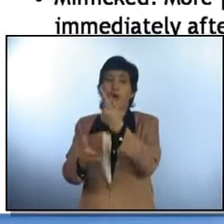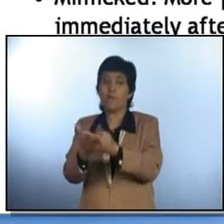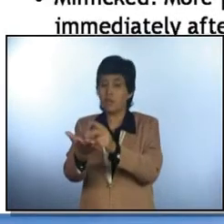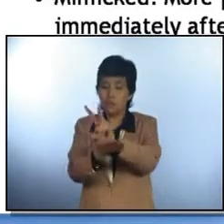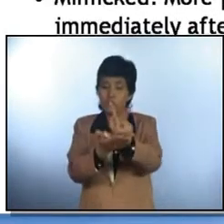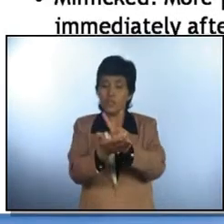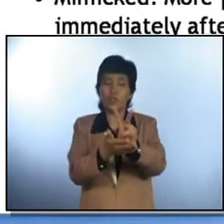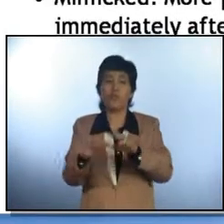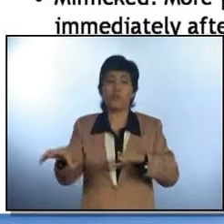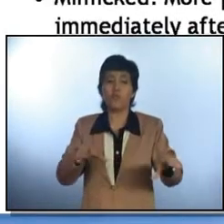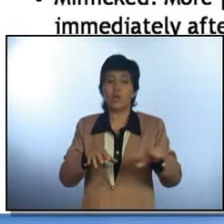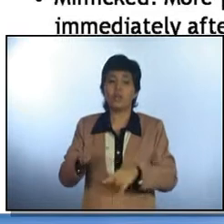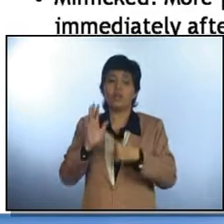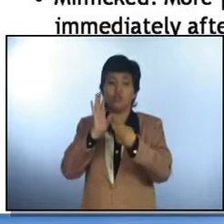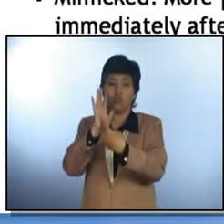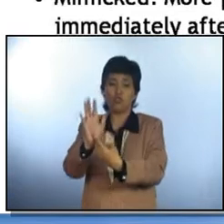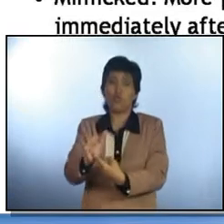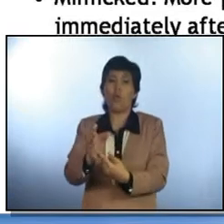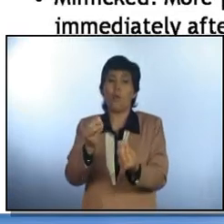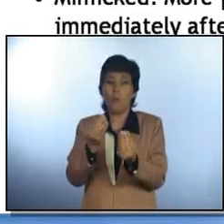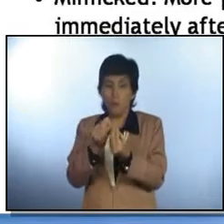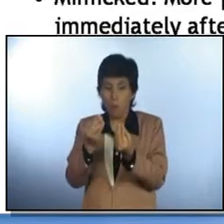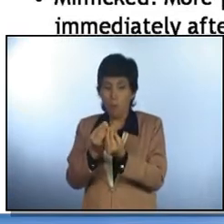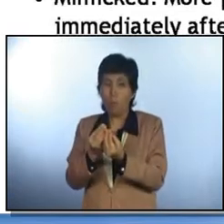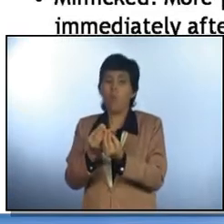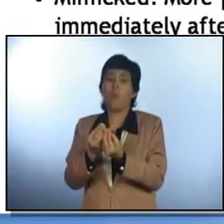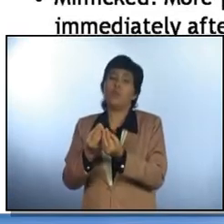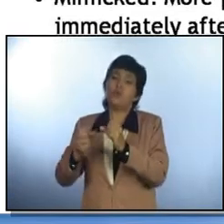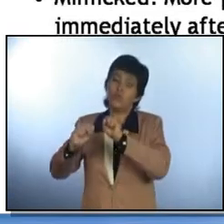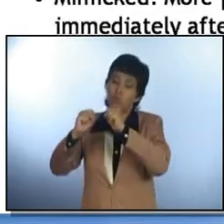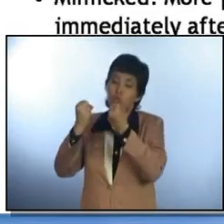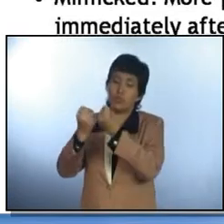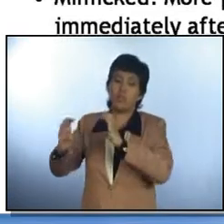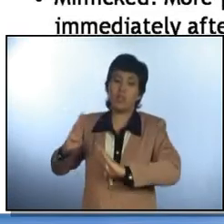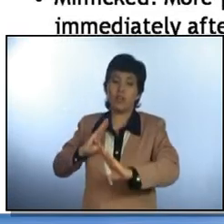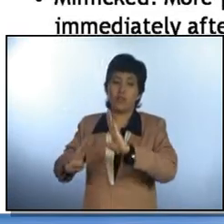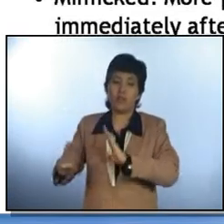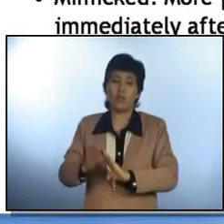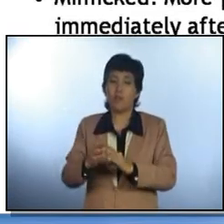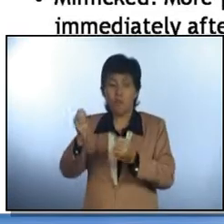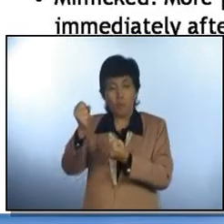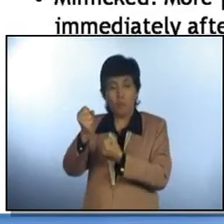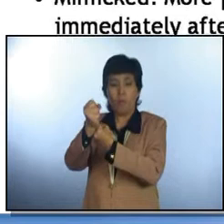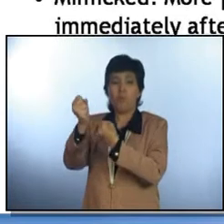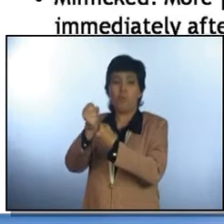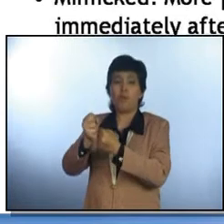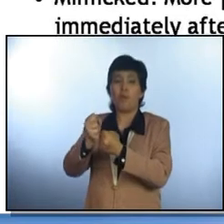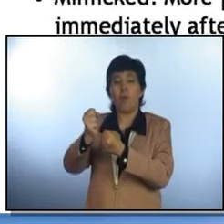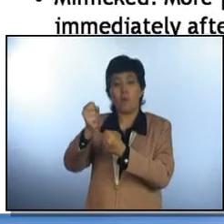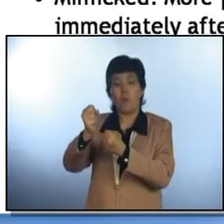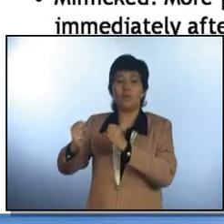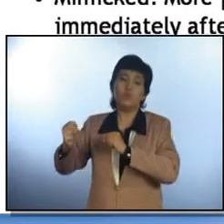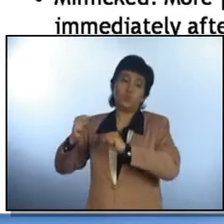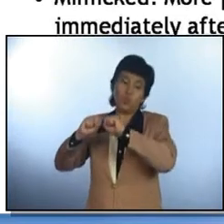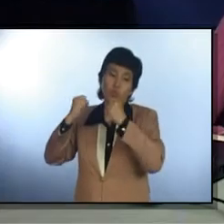the video showed, they showed a more pro-social behavior. They are more pro-social. What do you mean by